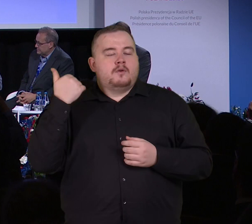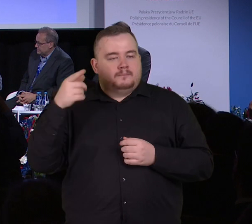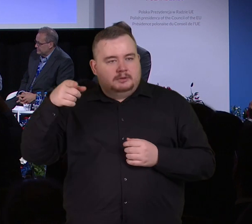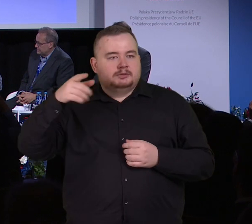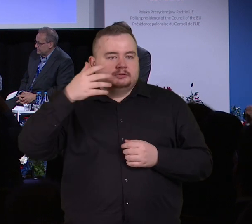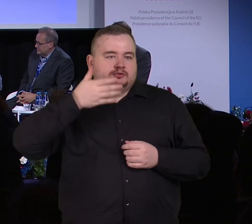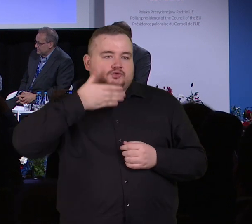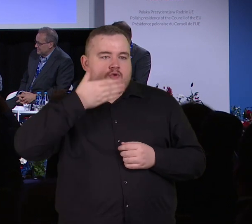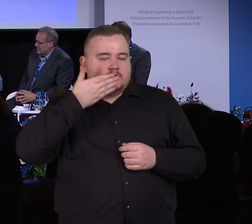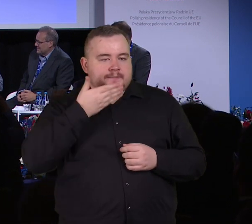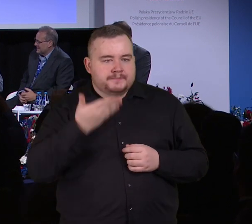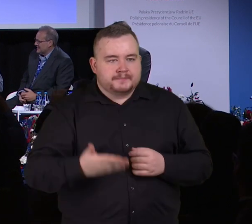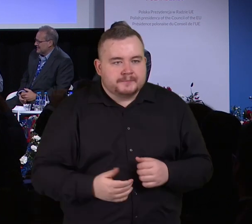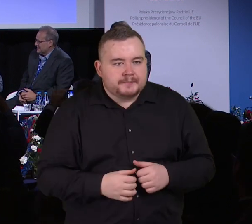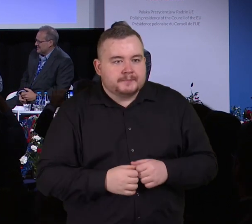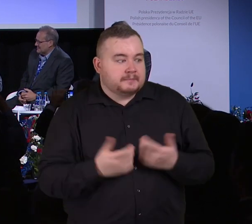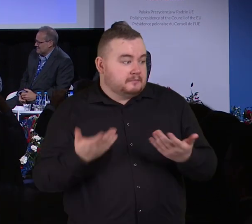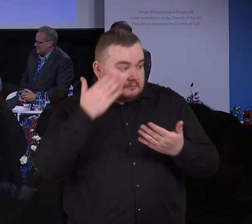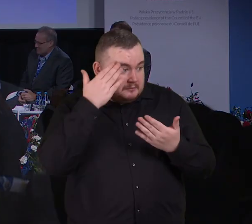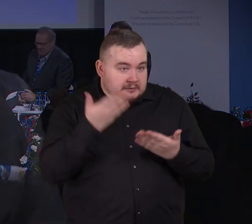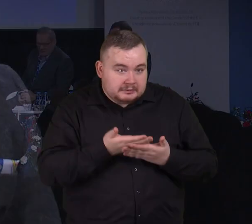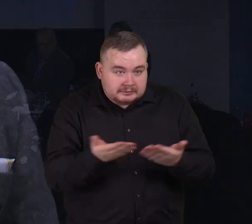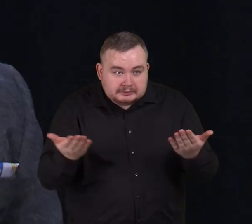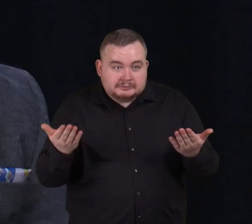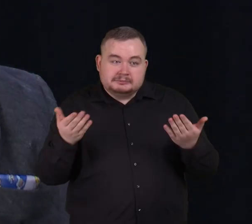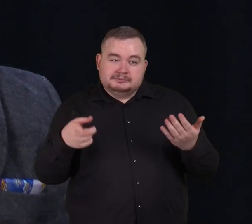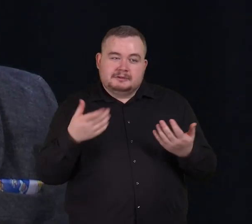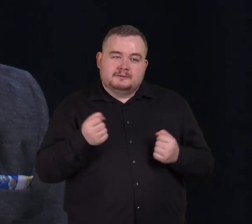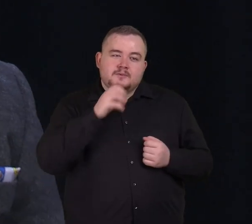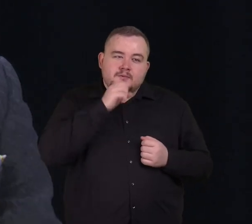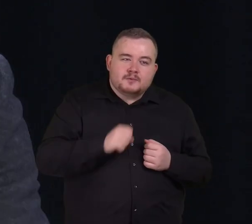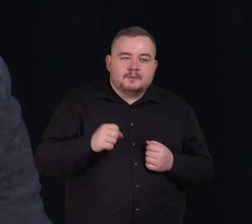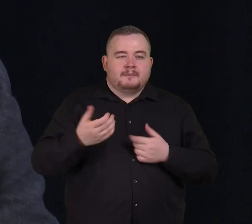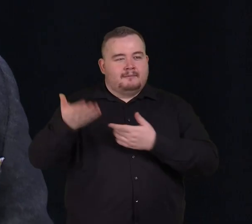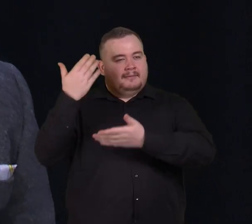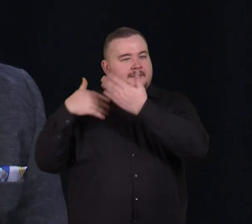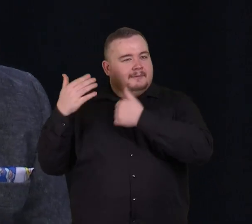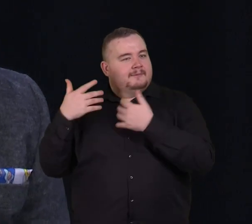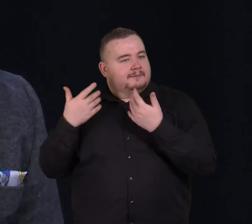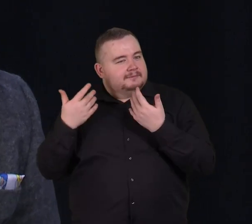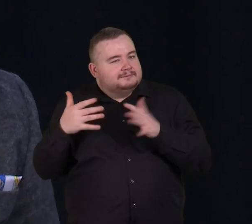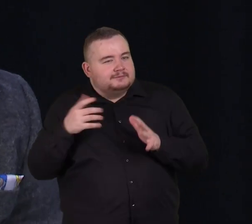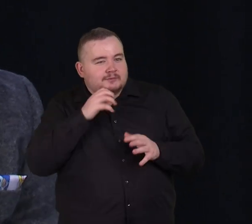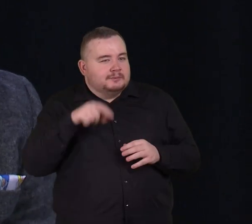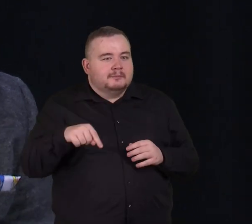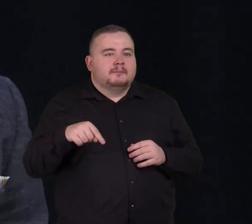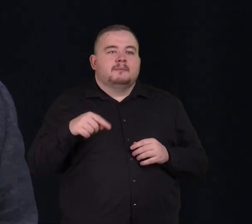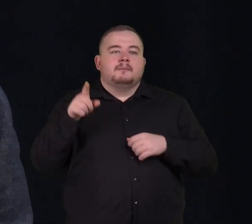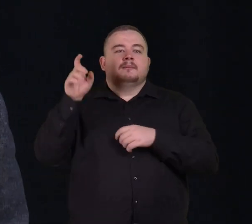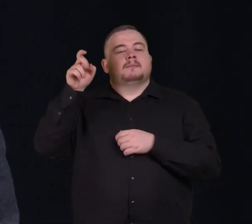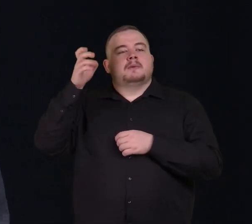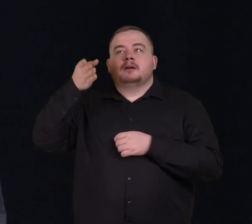on the Christmas Eve. We also leave 1 for an unexpected guest, so that's for an unexpected guest.